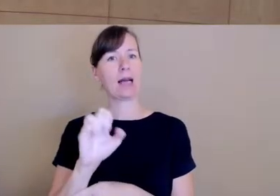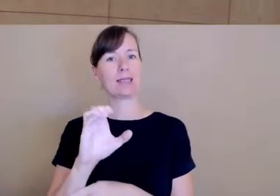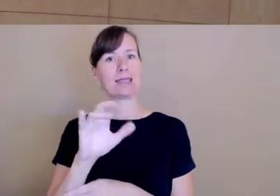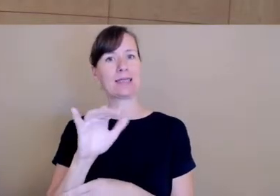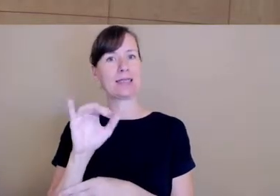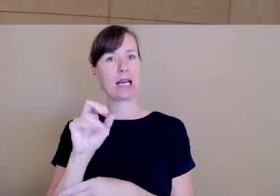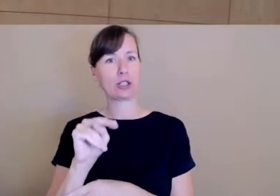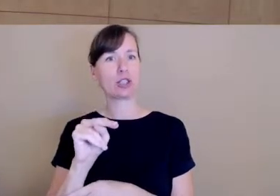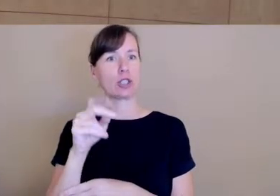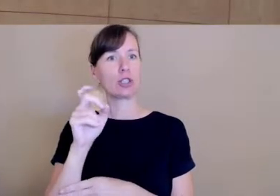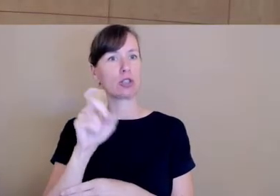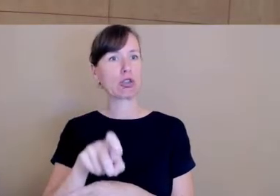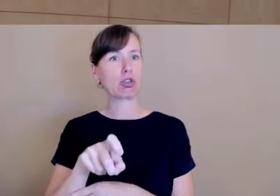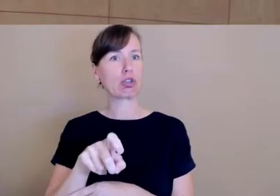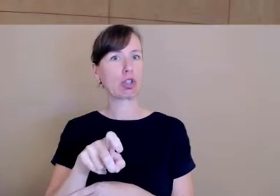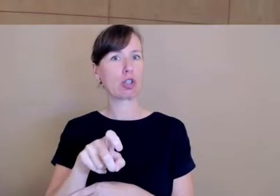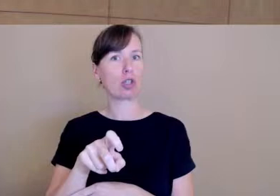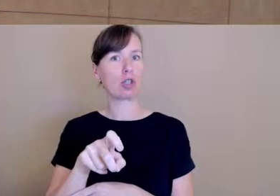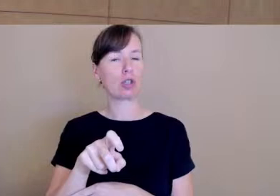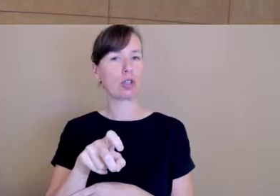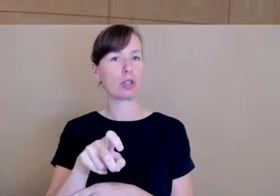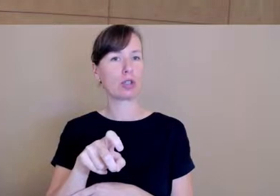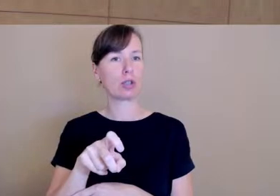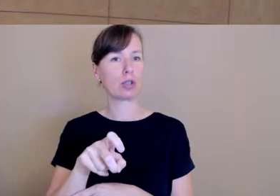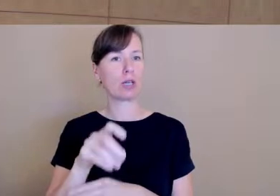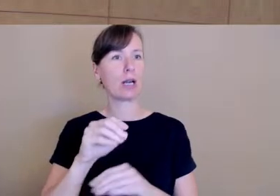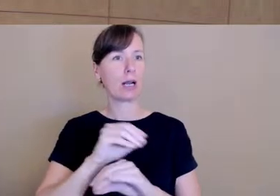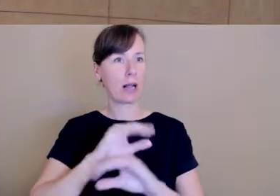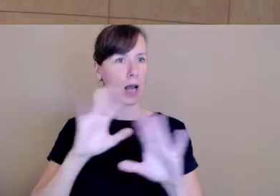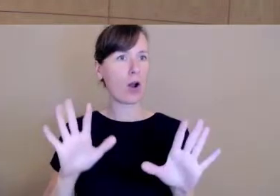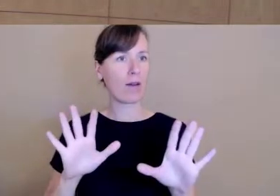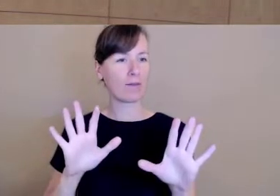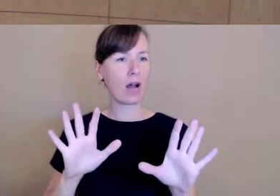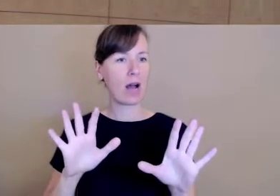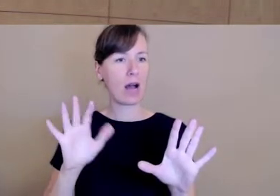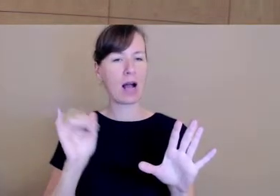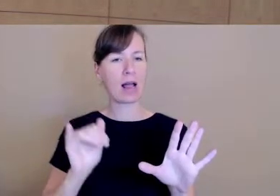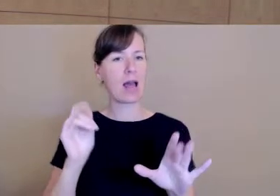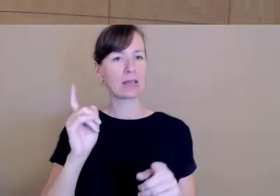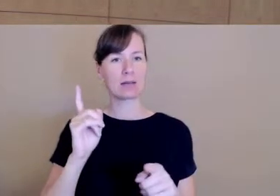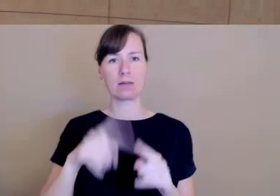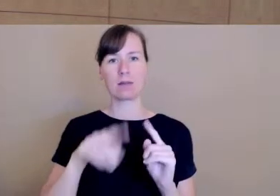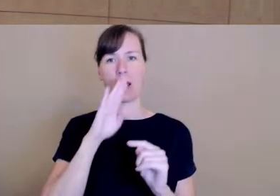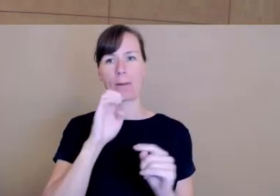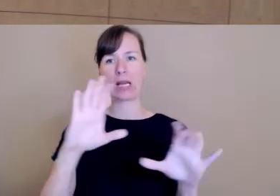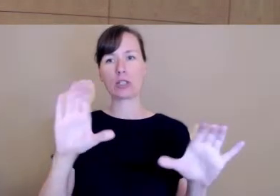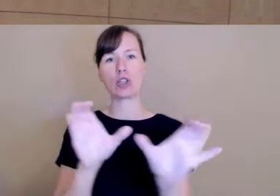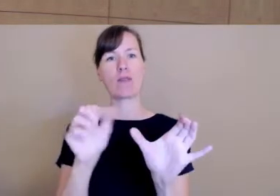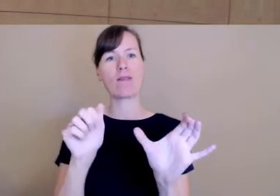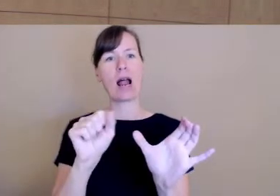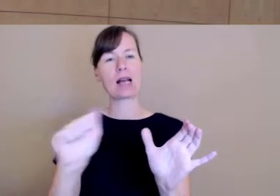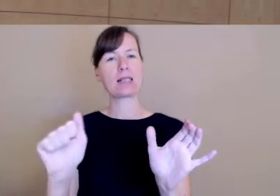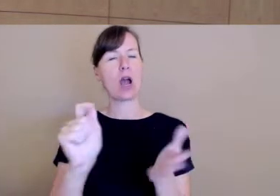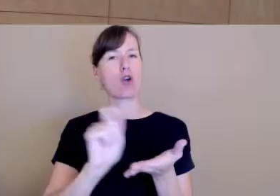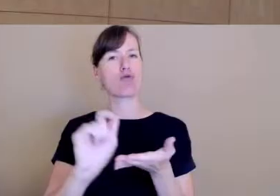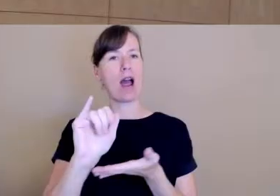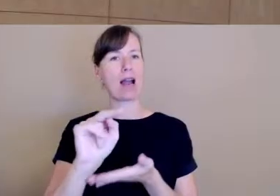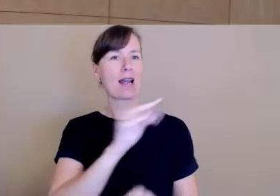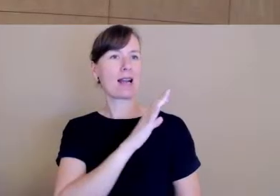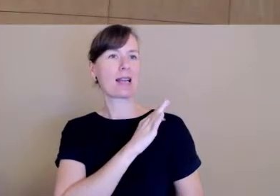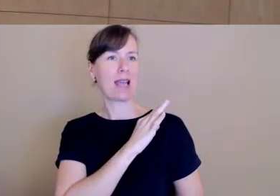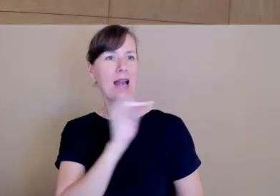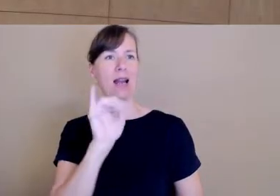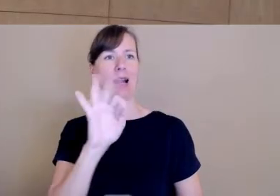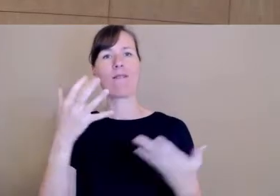extent necessary, given 5, clarify that you cannot be certified as a write-in candidate if you're already on the